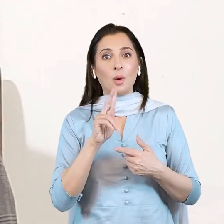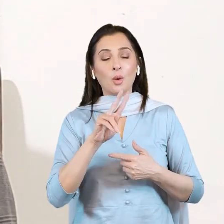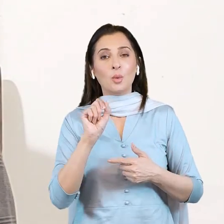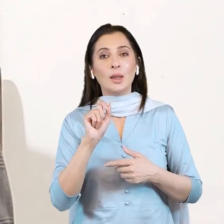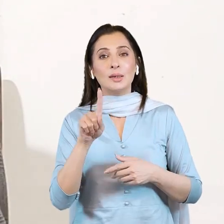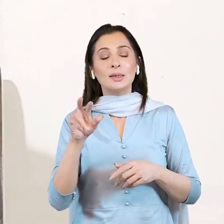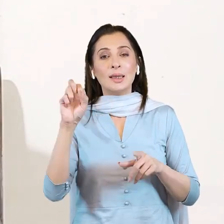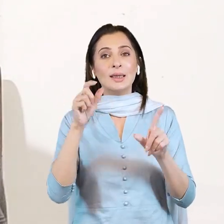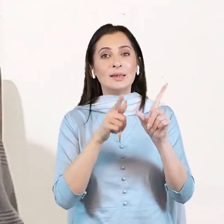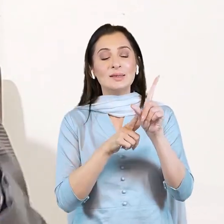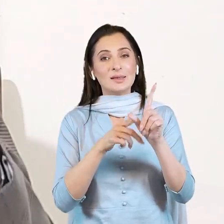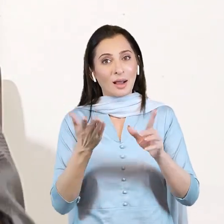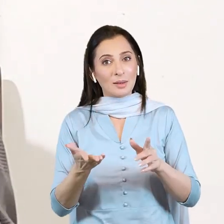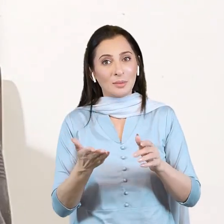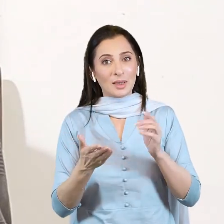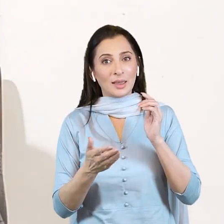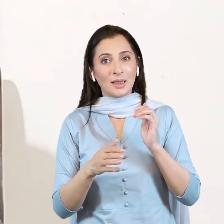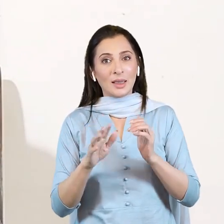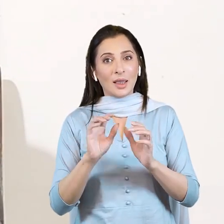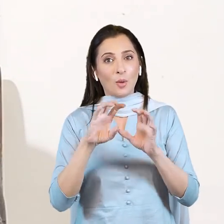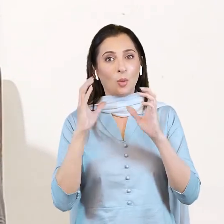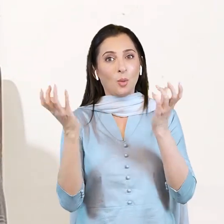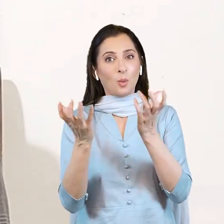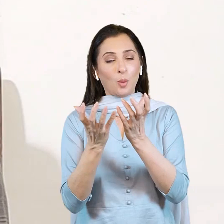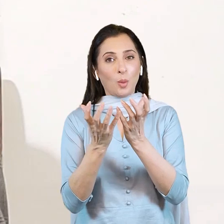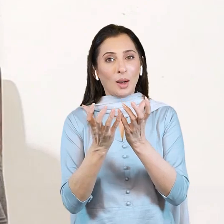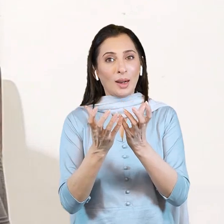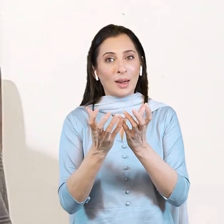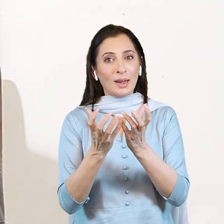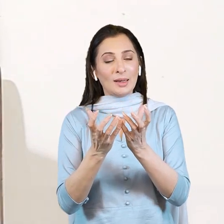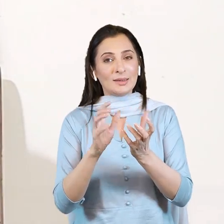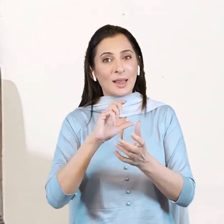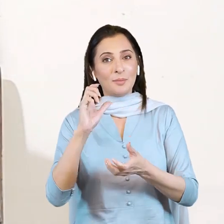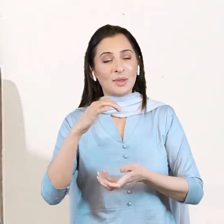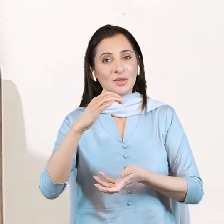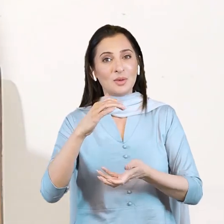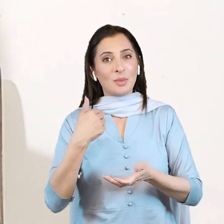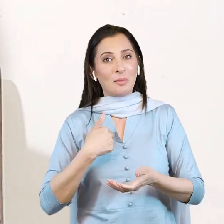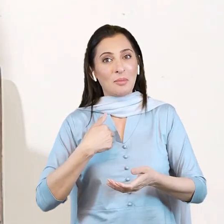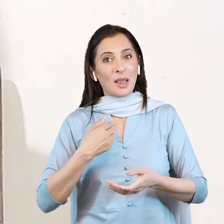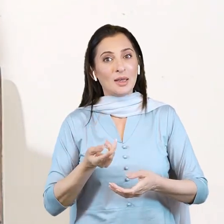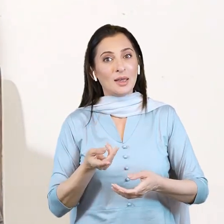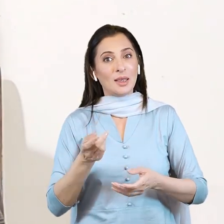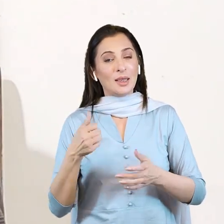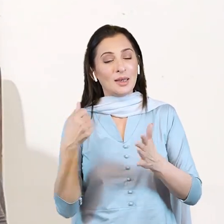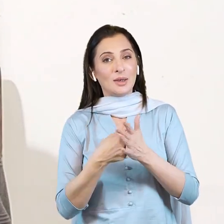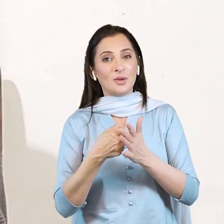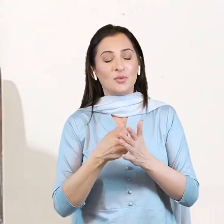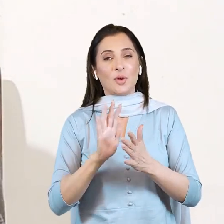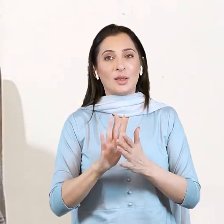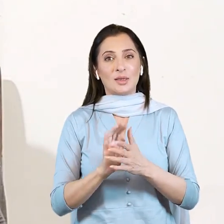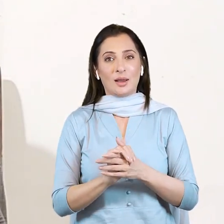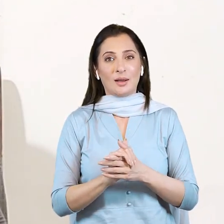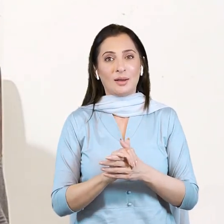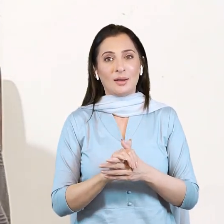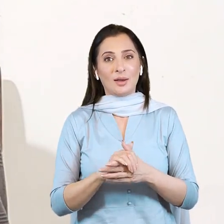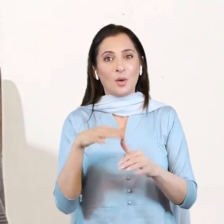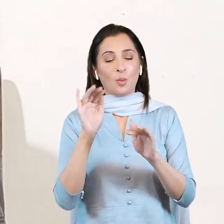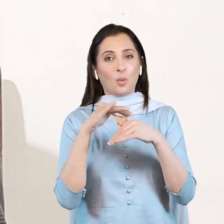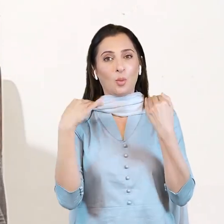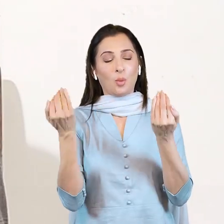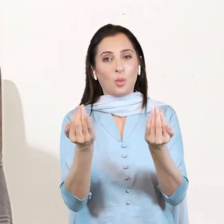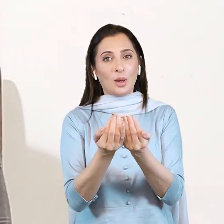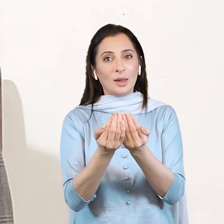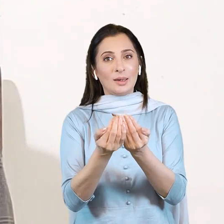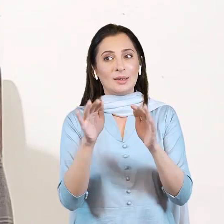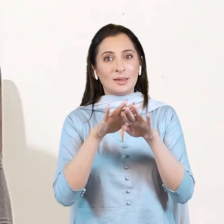stage and talked about how she was still standing, despite the many obstacles that she had faced, I realized